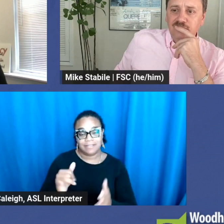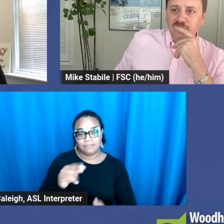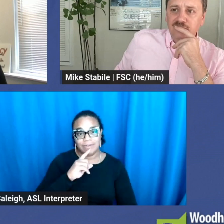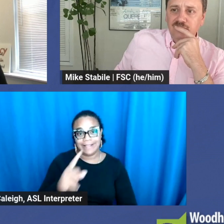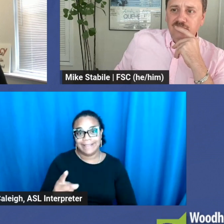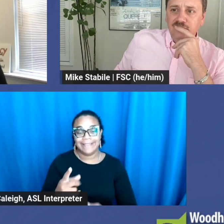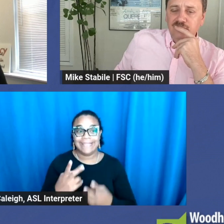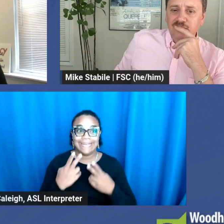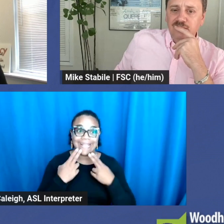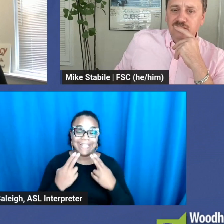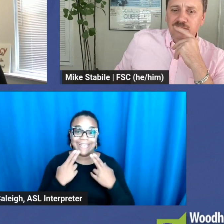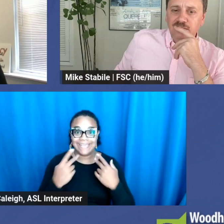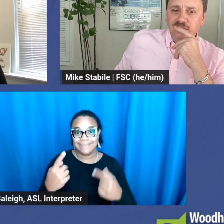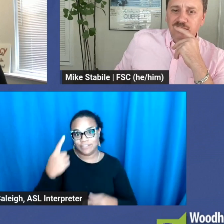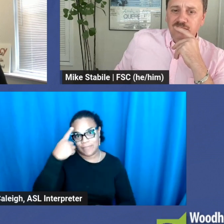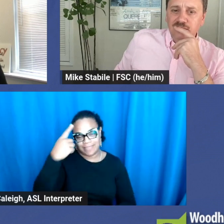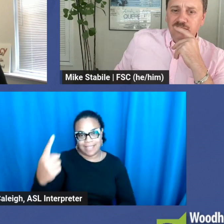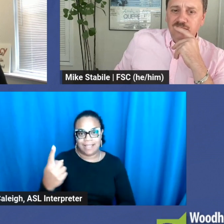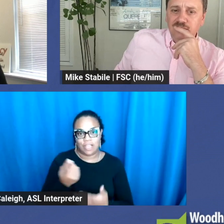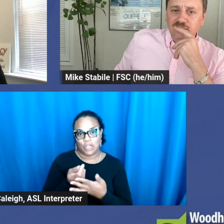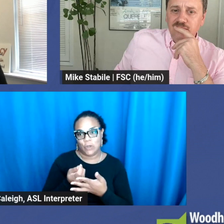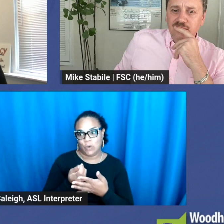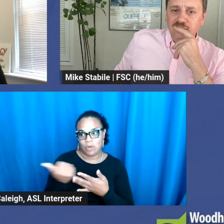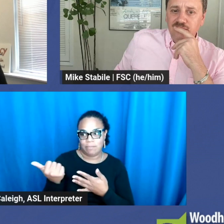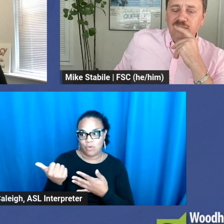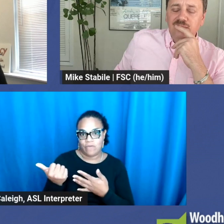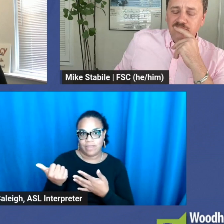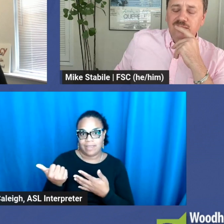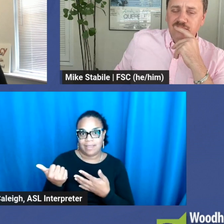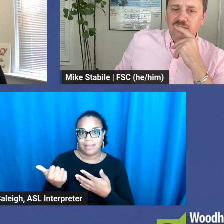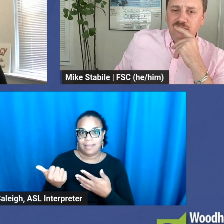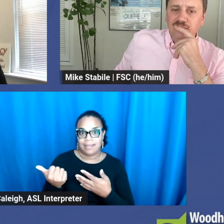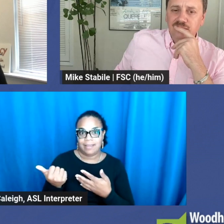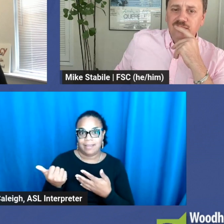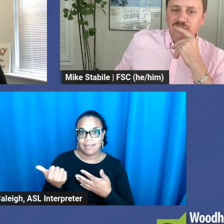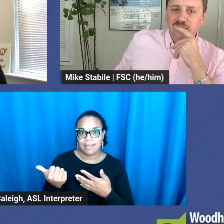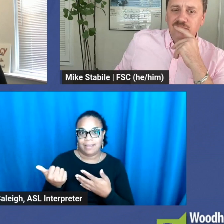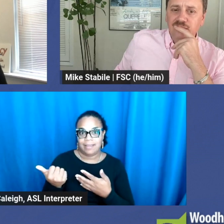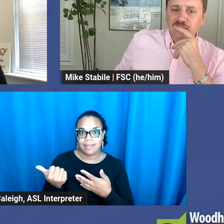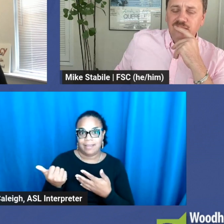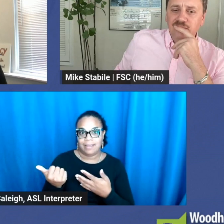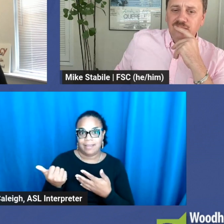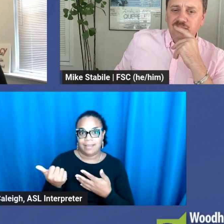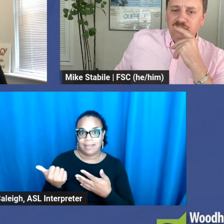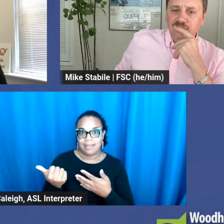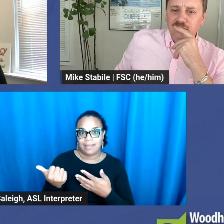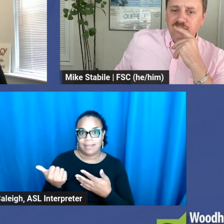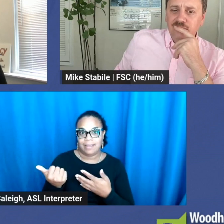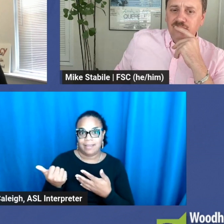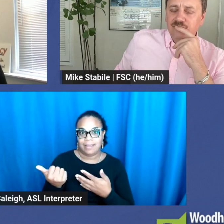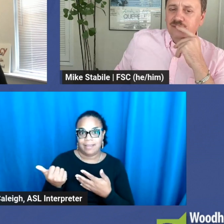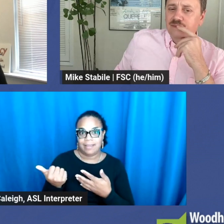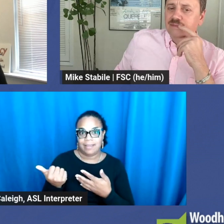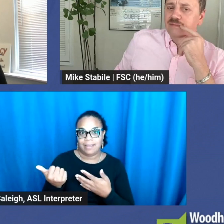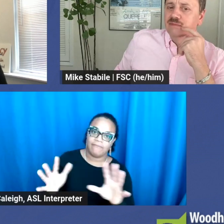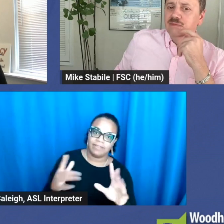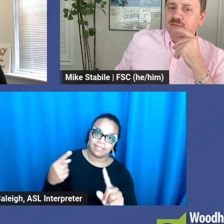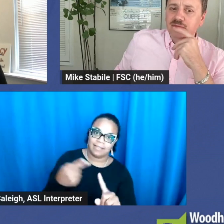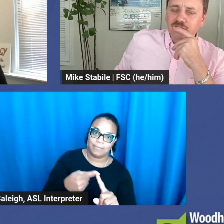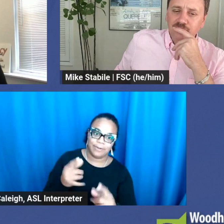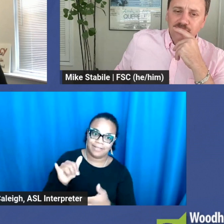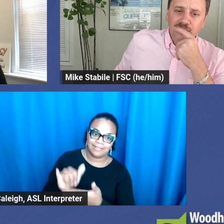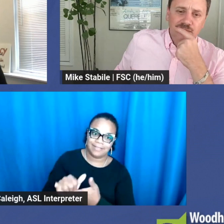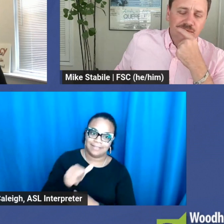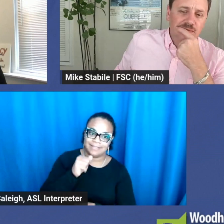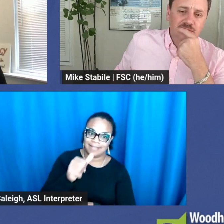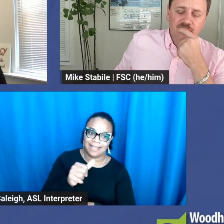and implementation to think that removing distasteful things from online, which the obvious point here is that that's rarely an